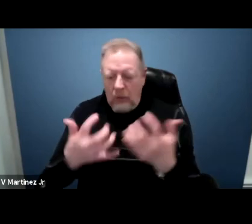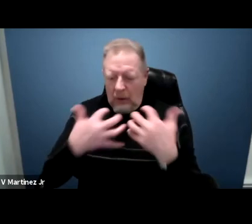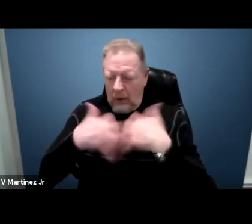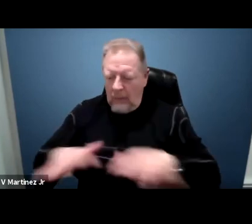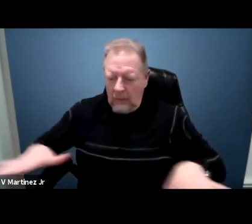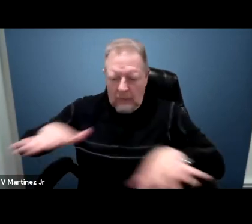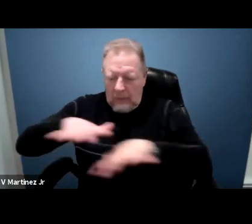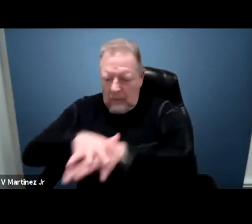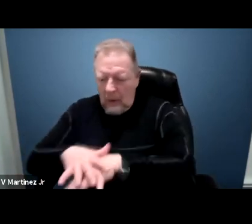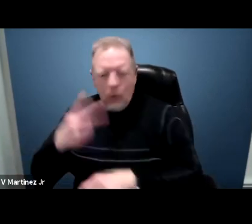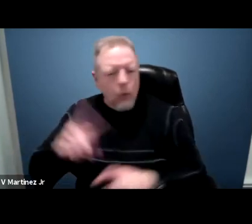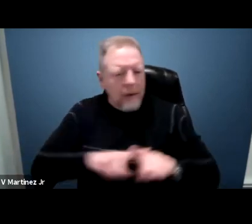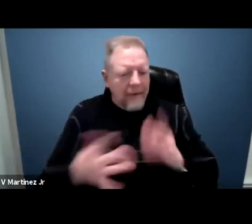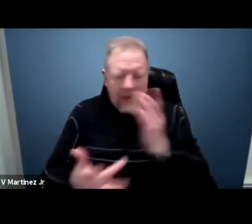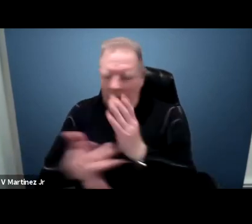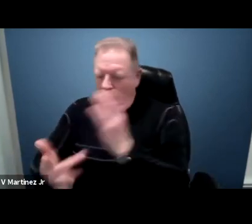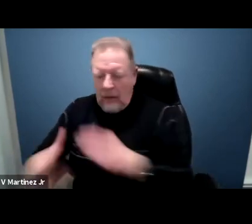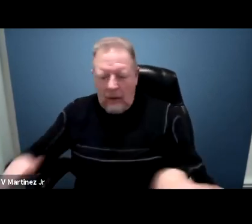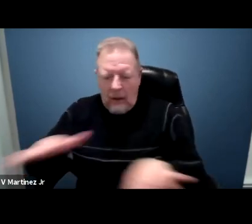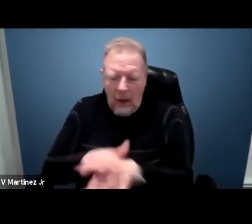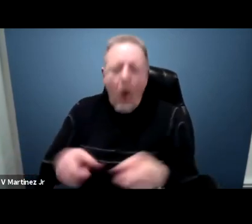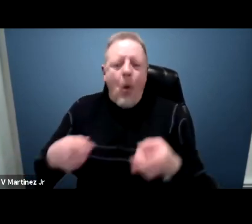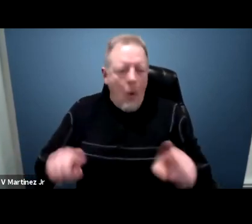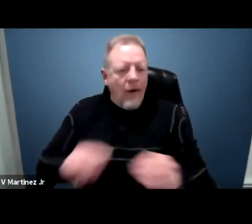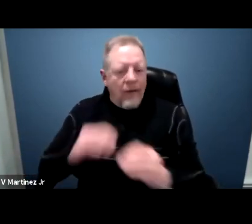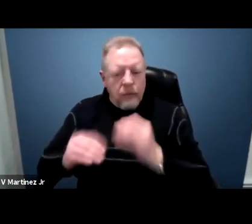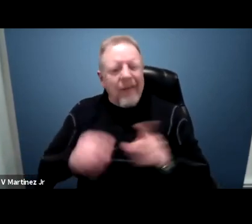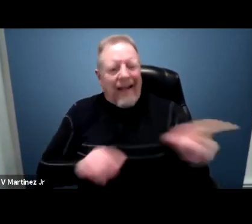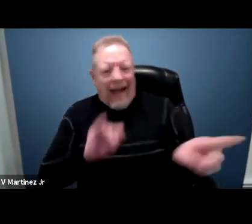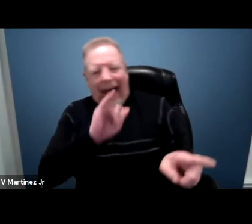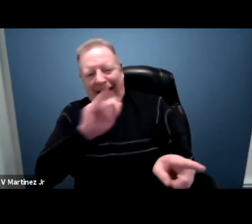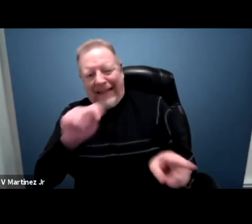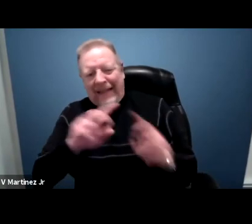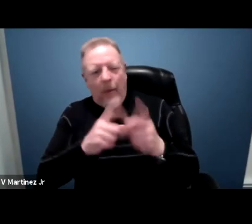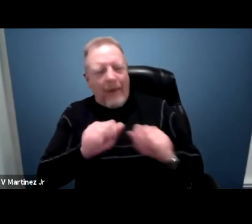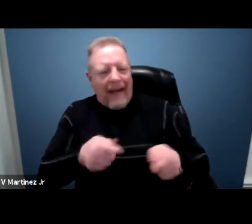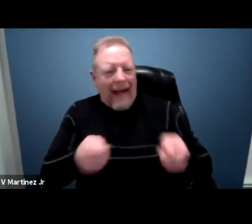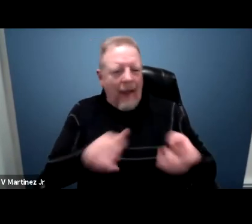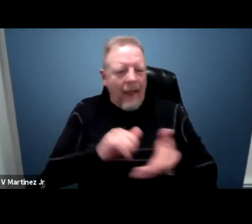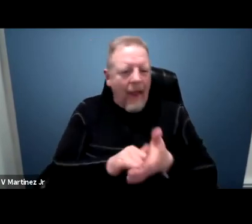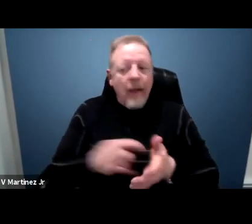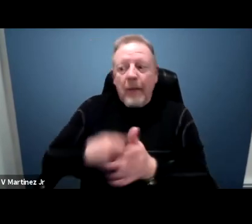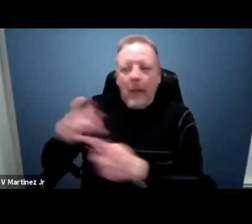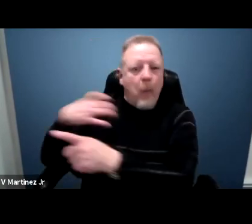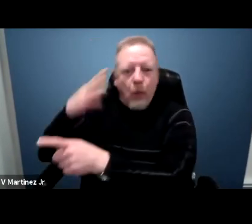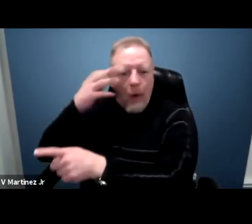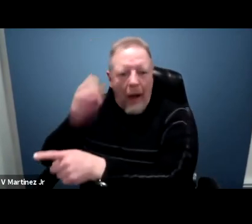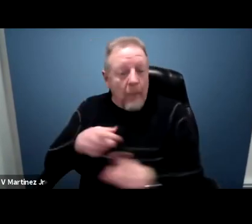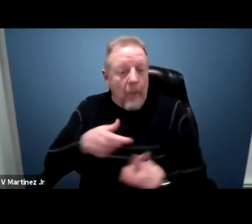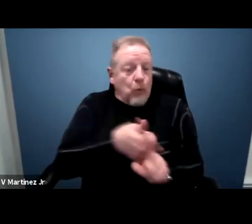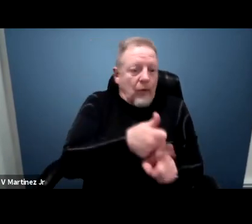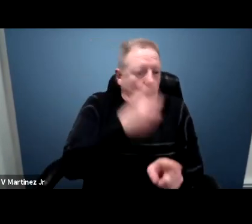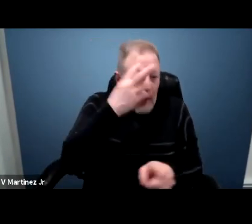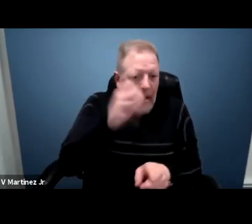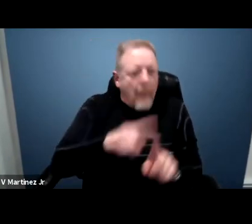HR department, to really just help problem solve and figure this out. And hopefully